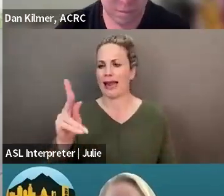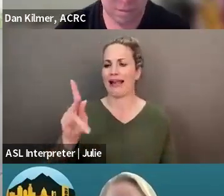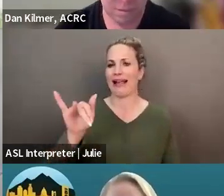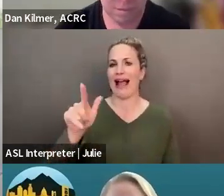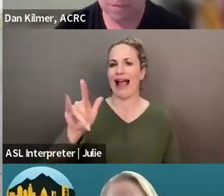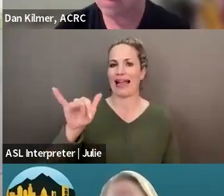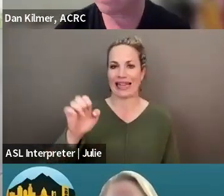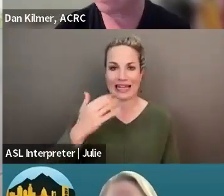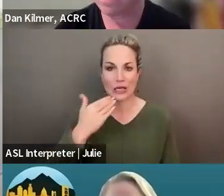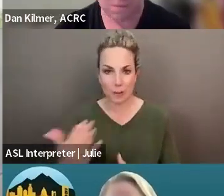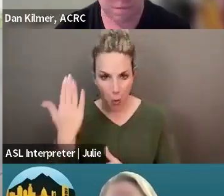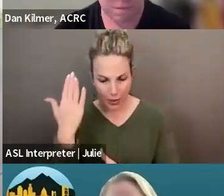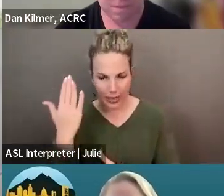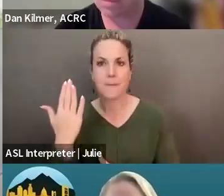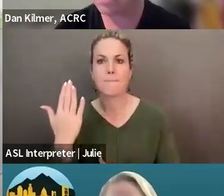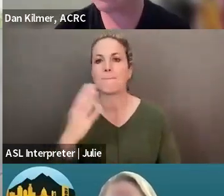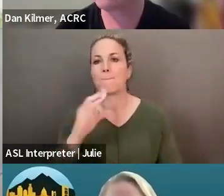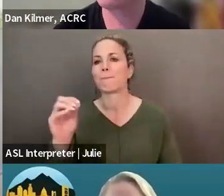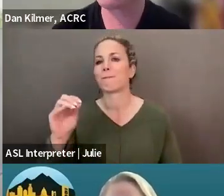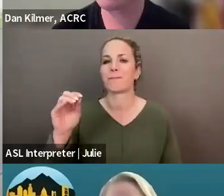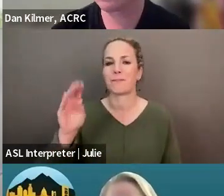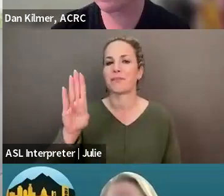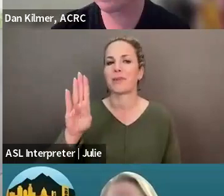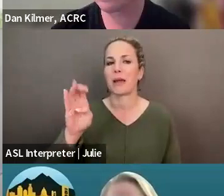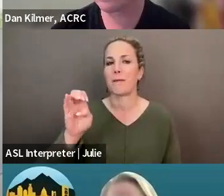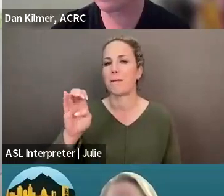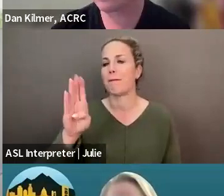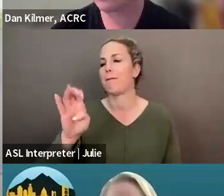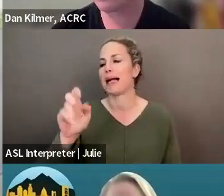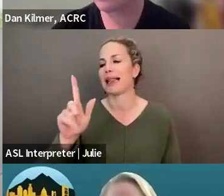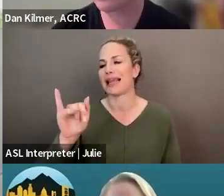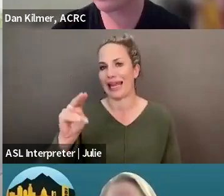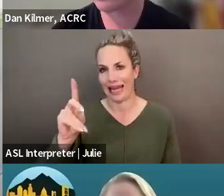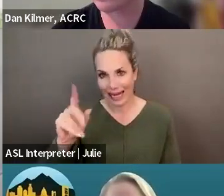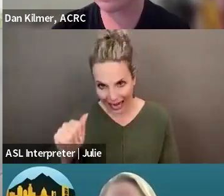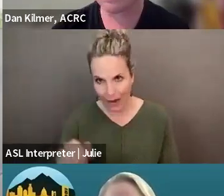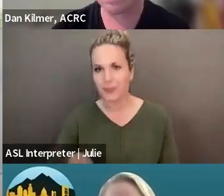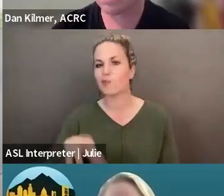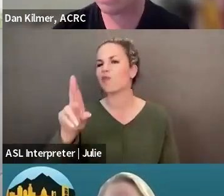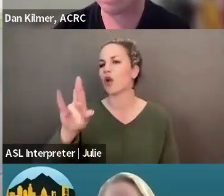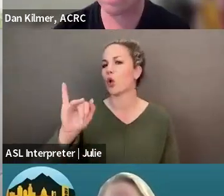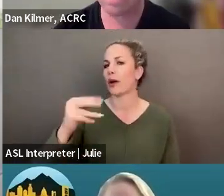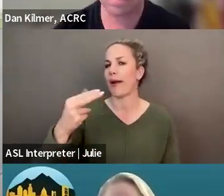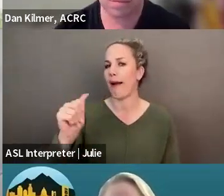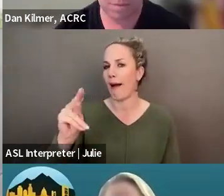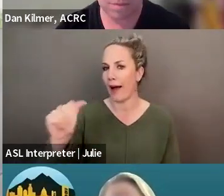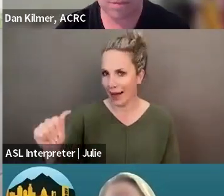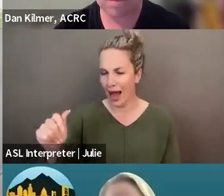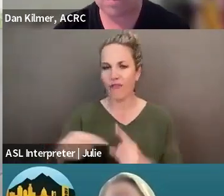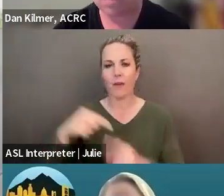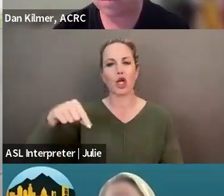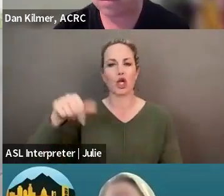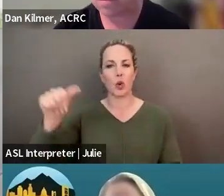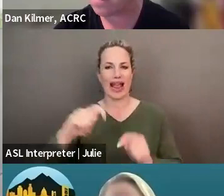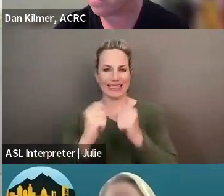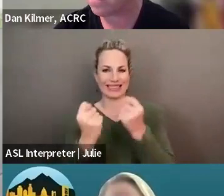Good morning, Kylie, too. And Belinda is on. Good morning, Belinda. And Rihanna is on. Good morning, Rihanna, from our QA team. And our